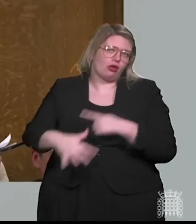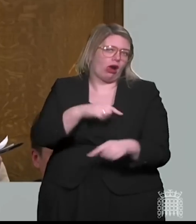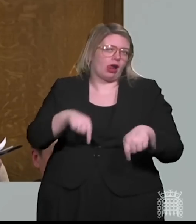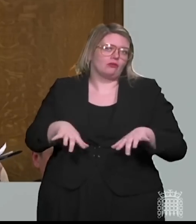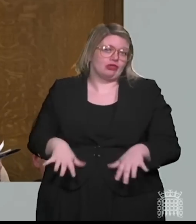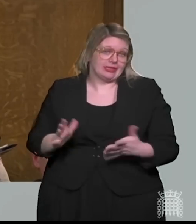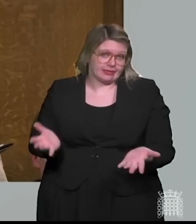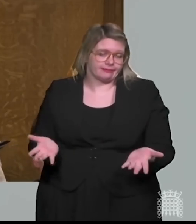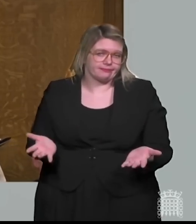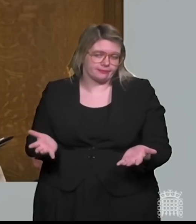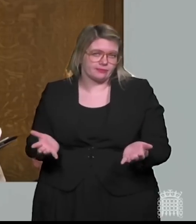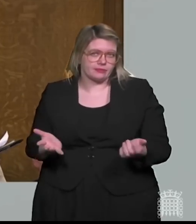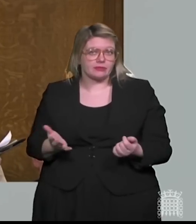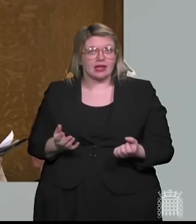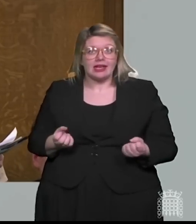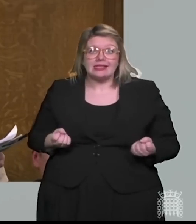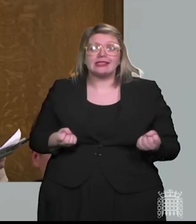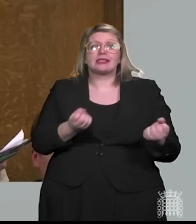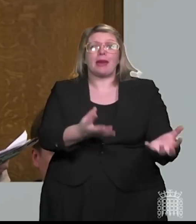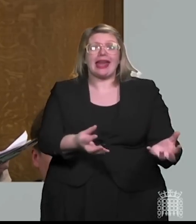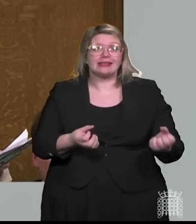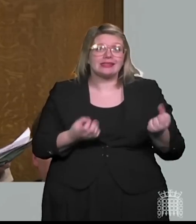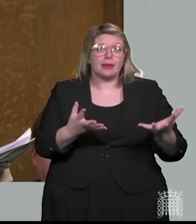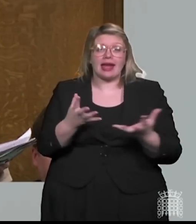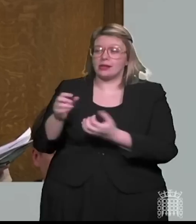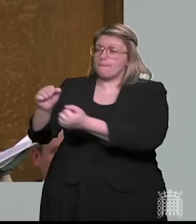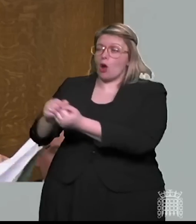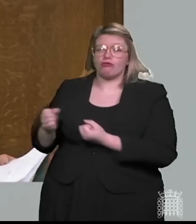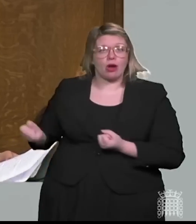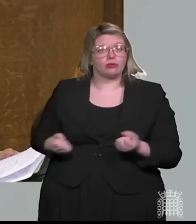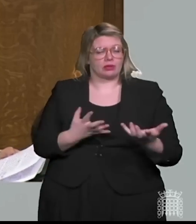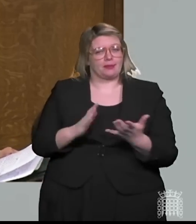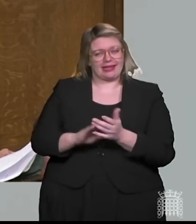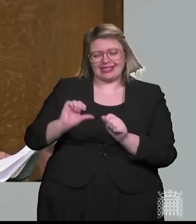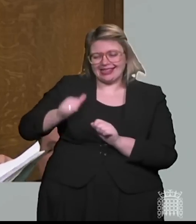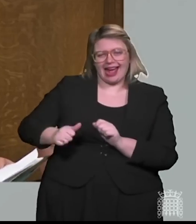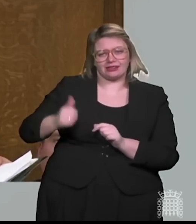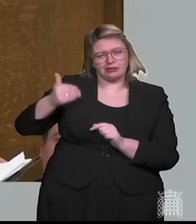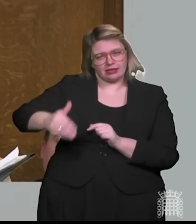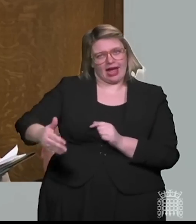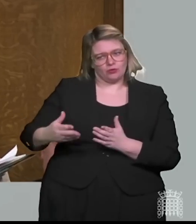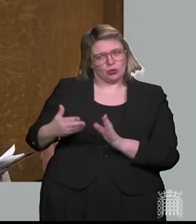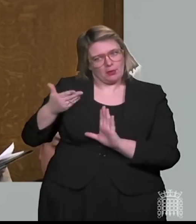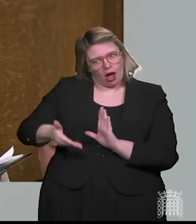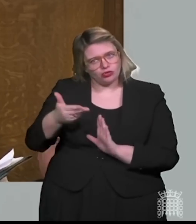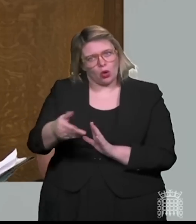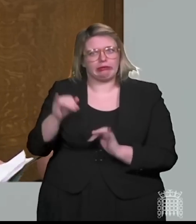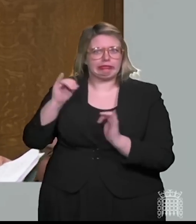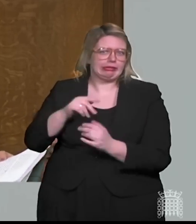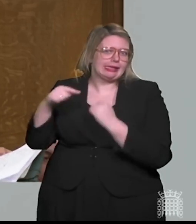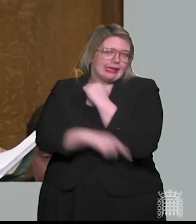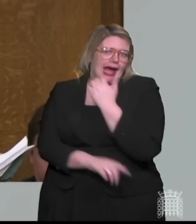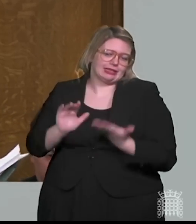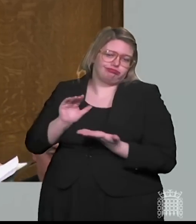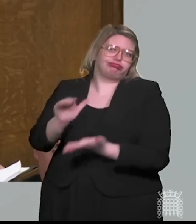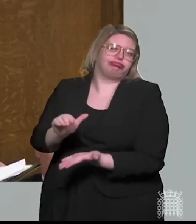the spending can't all be borrowed and passed on to the next generation. And that's why I welcome the news today from the Chancellor